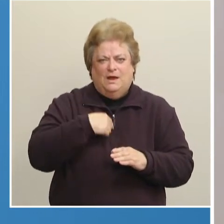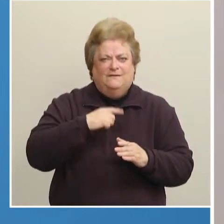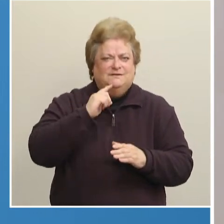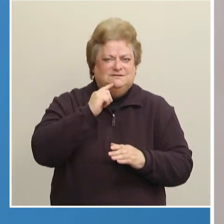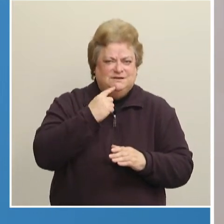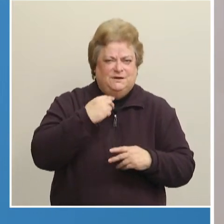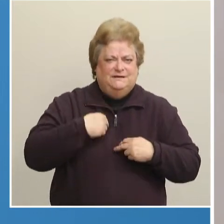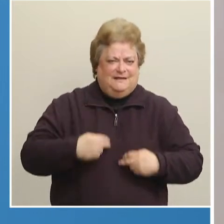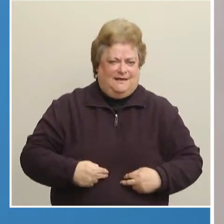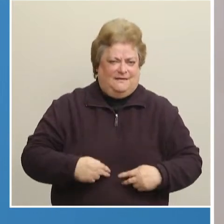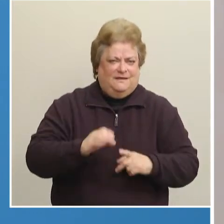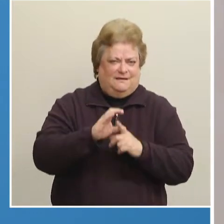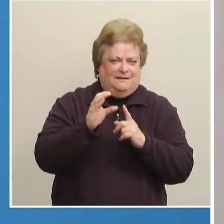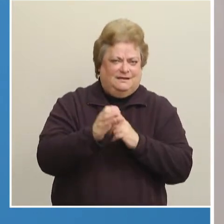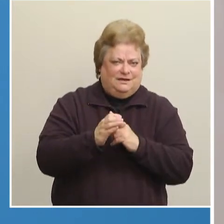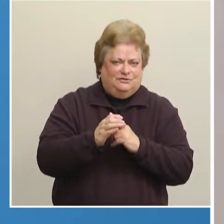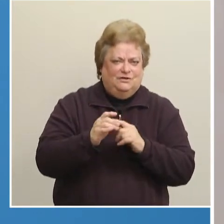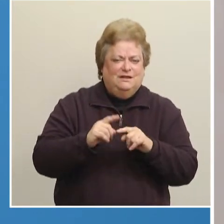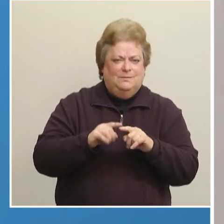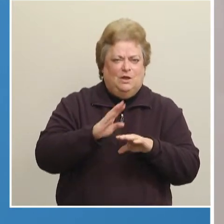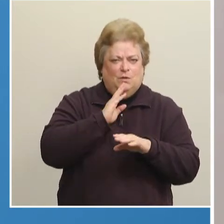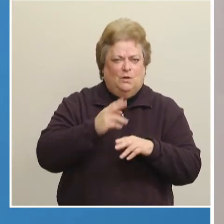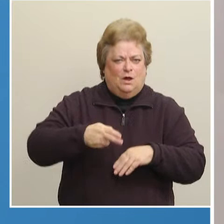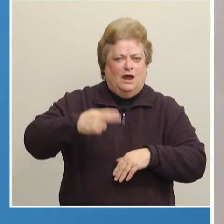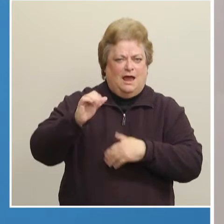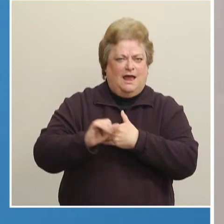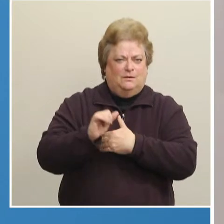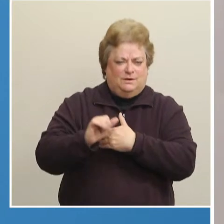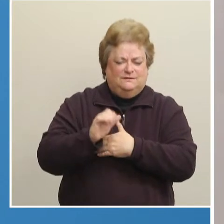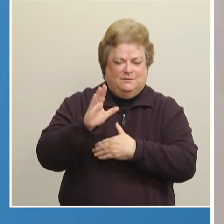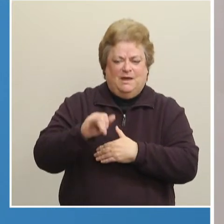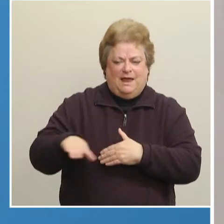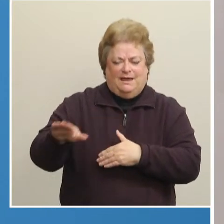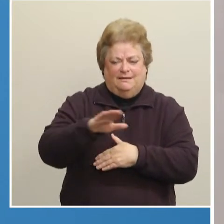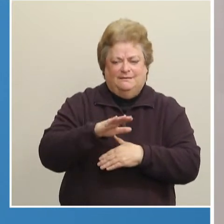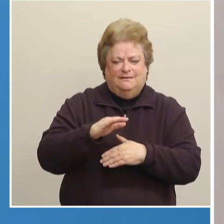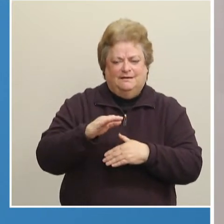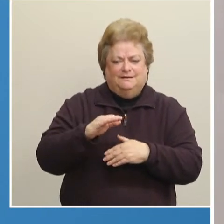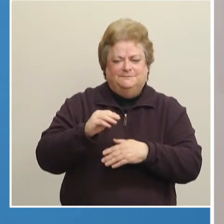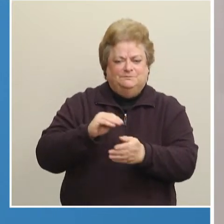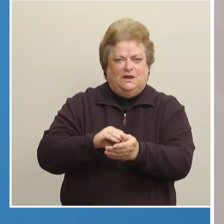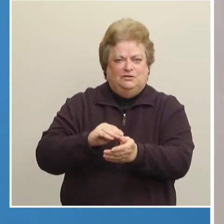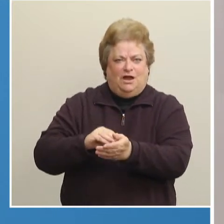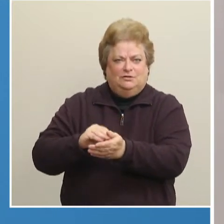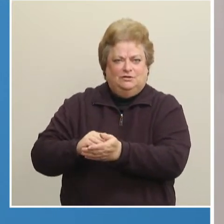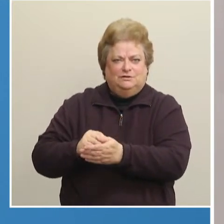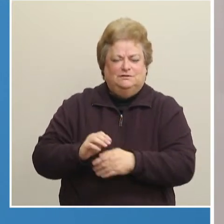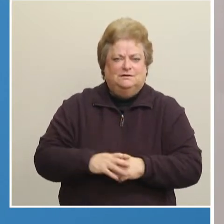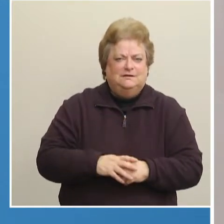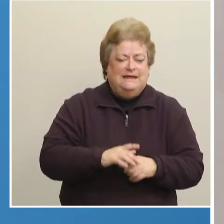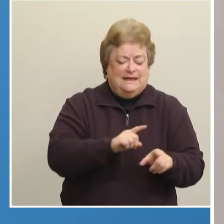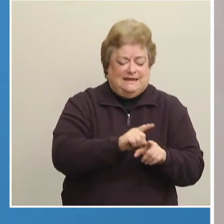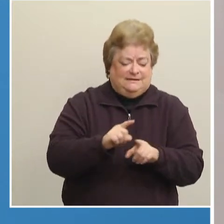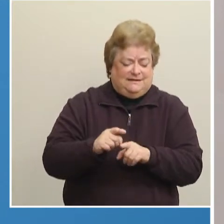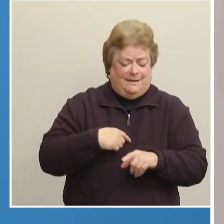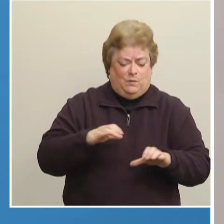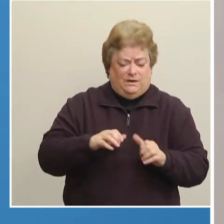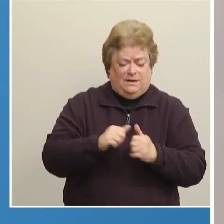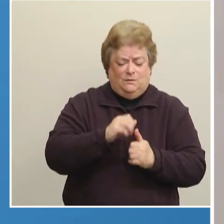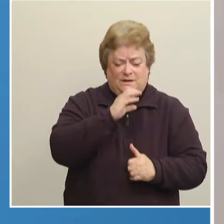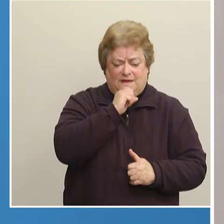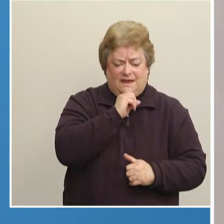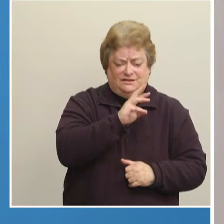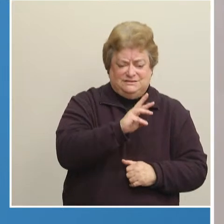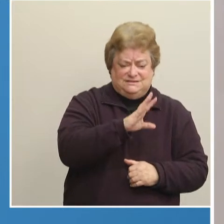conditions determined to be at high risk by our local health care providers. As we did with age 65 and